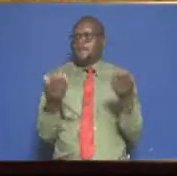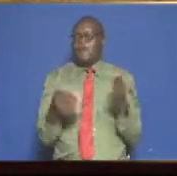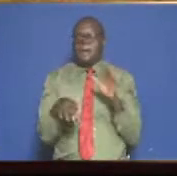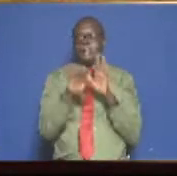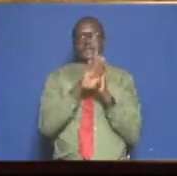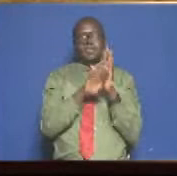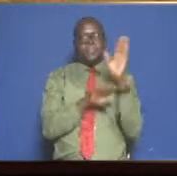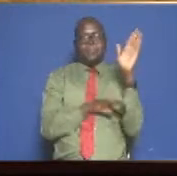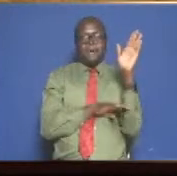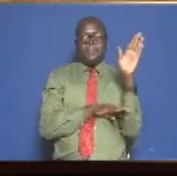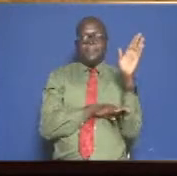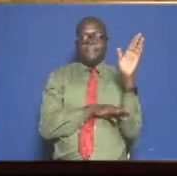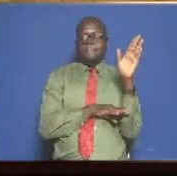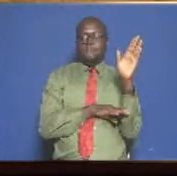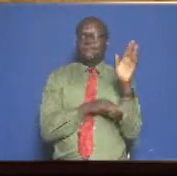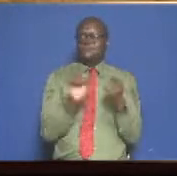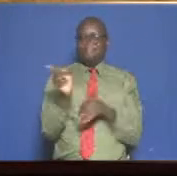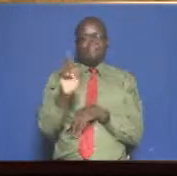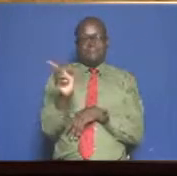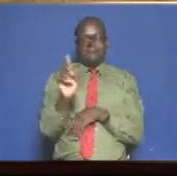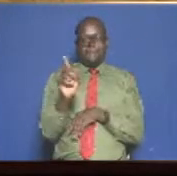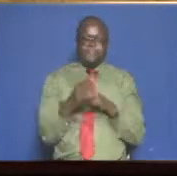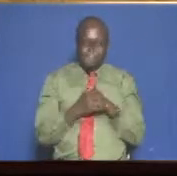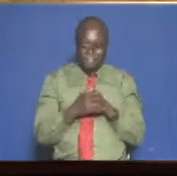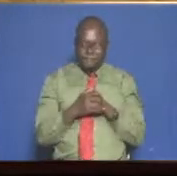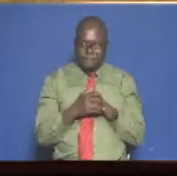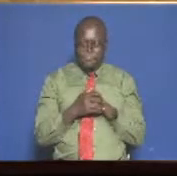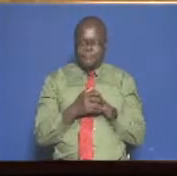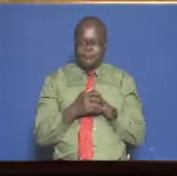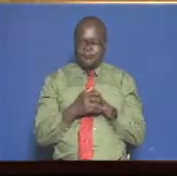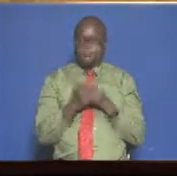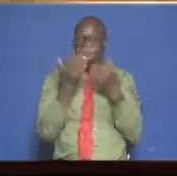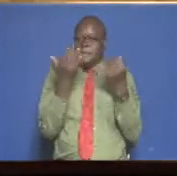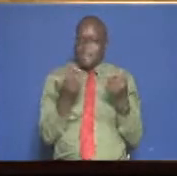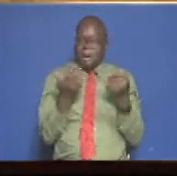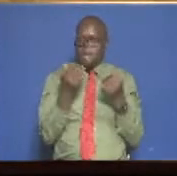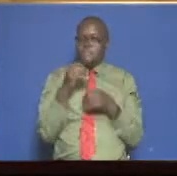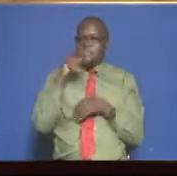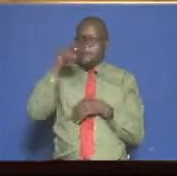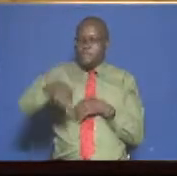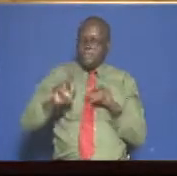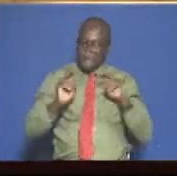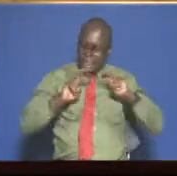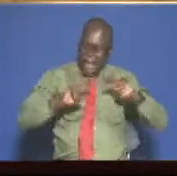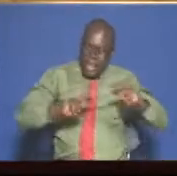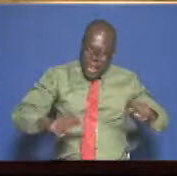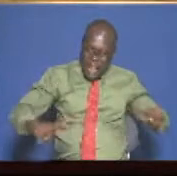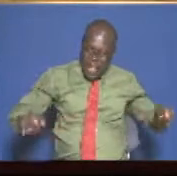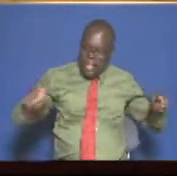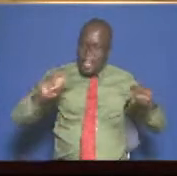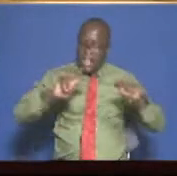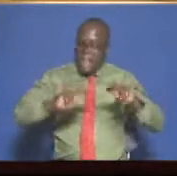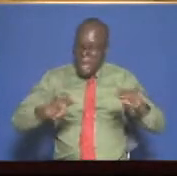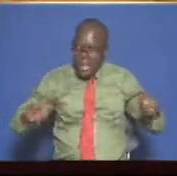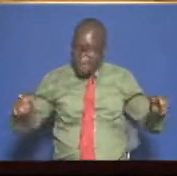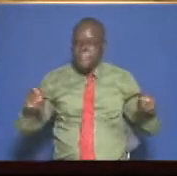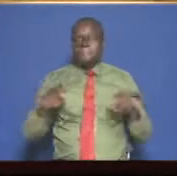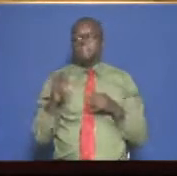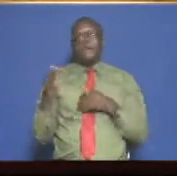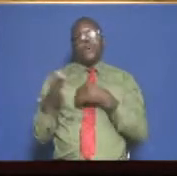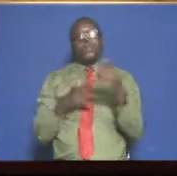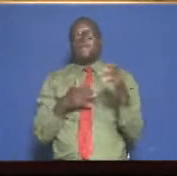statements perfunctorily. No, you would now inquire into that, go into